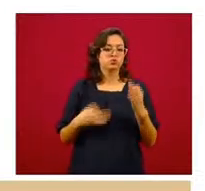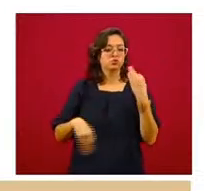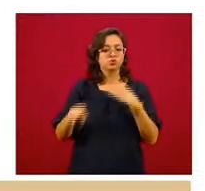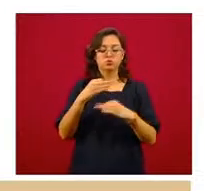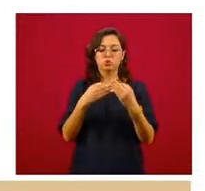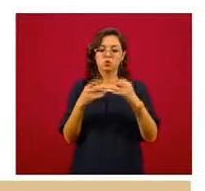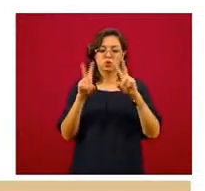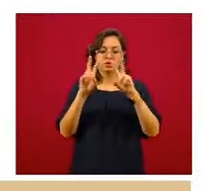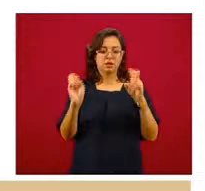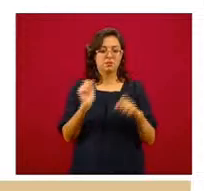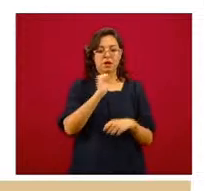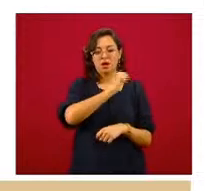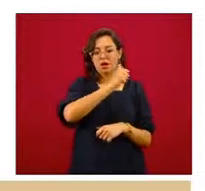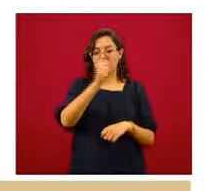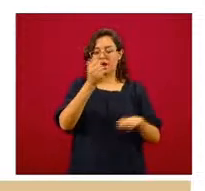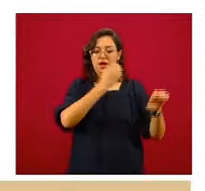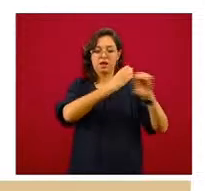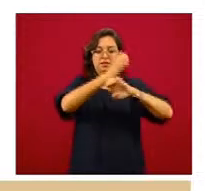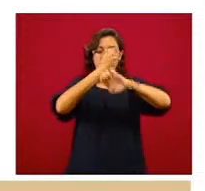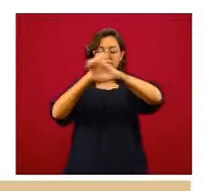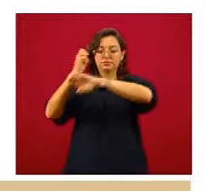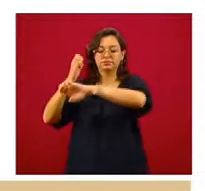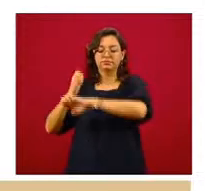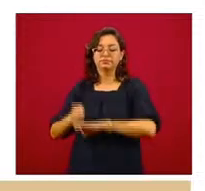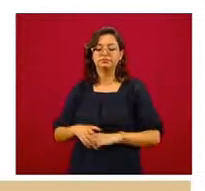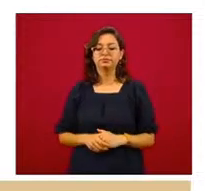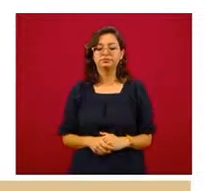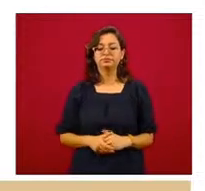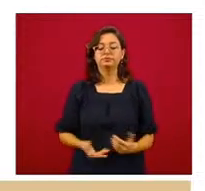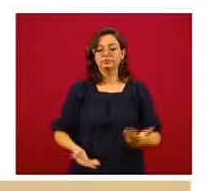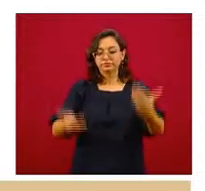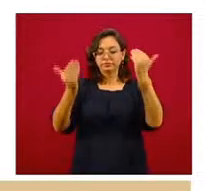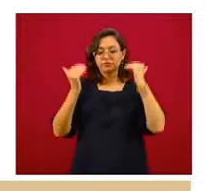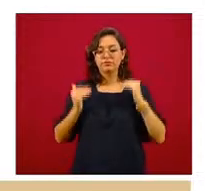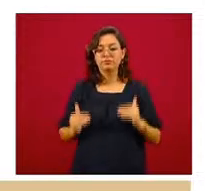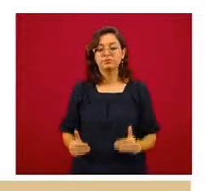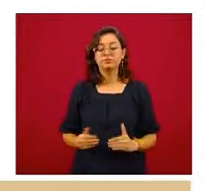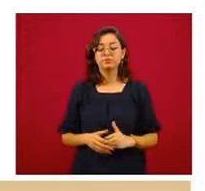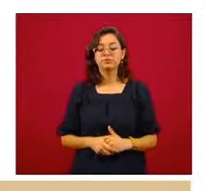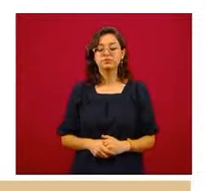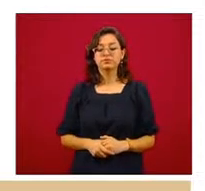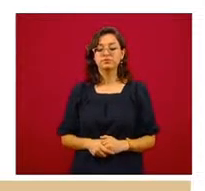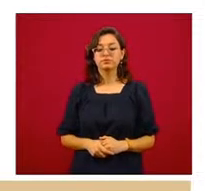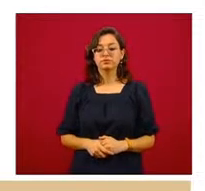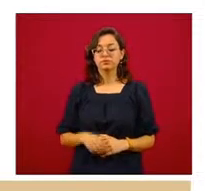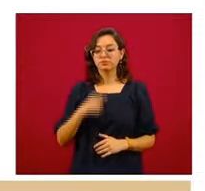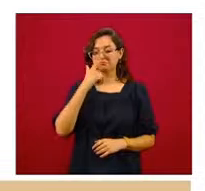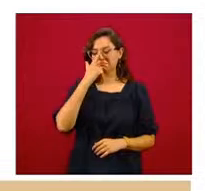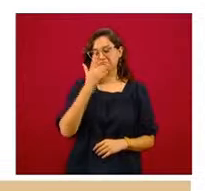This is how you analyze the behavior as per federal entity.